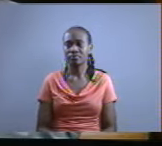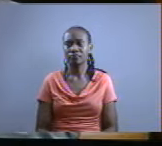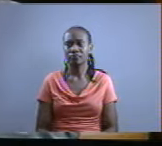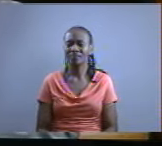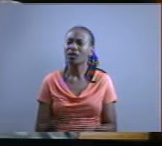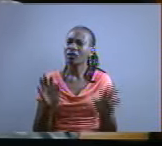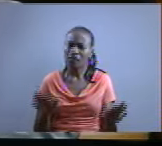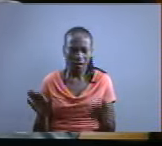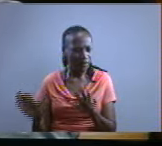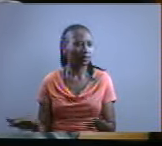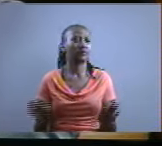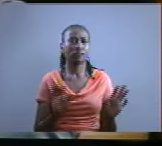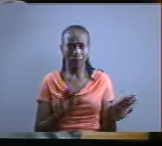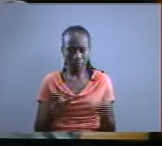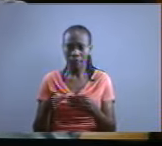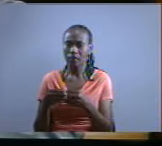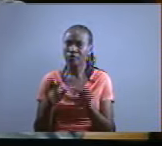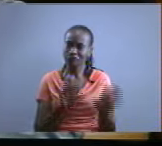Order, honourable members, order.